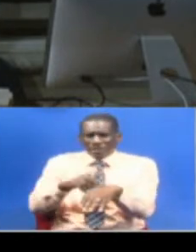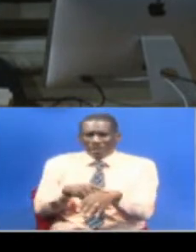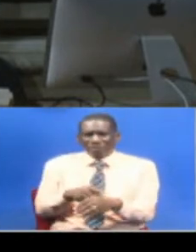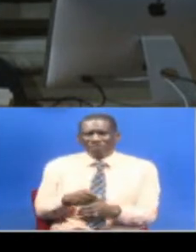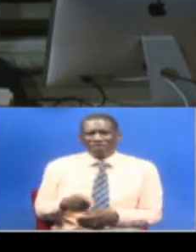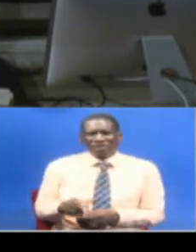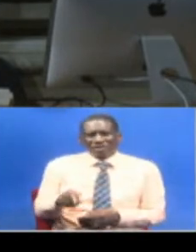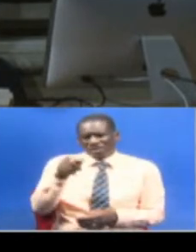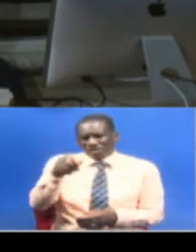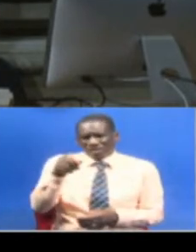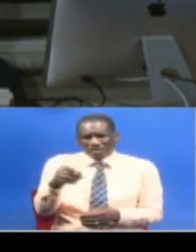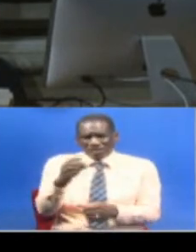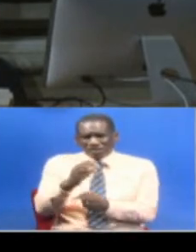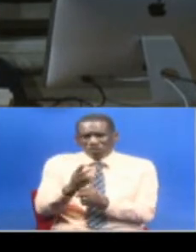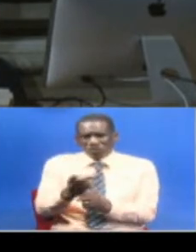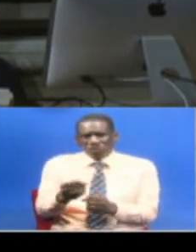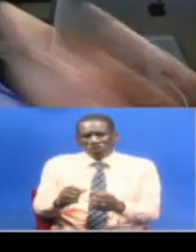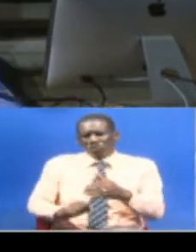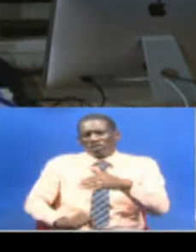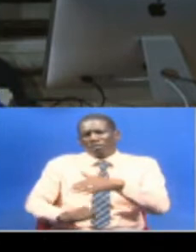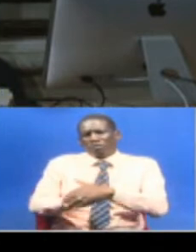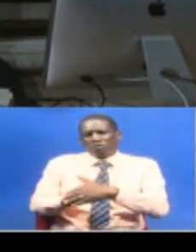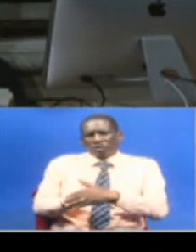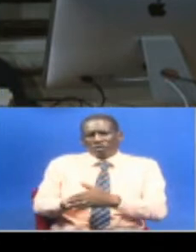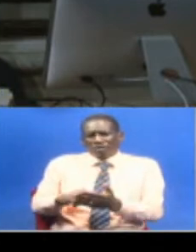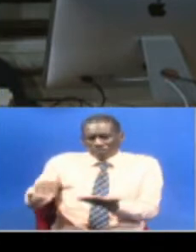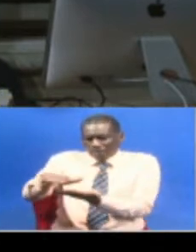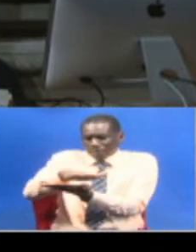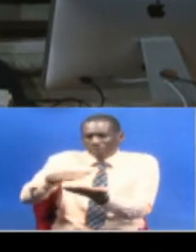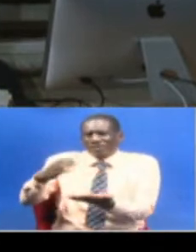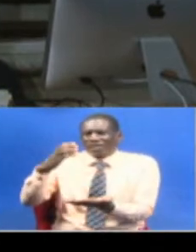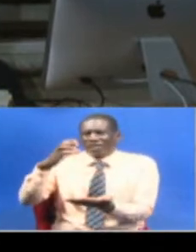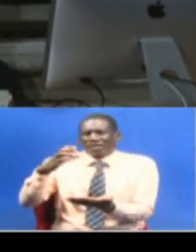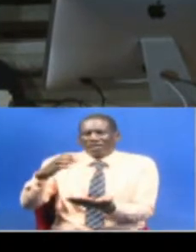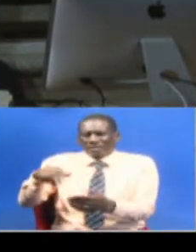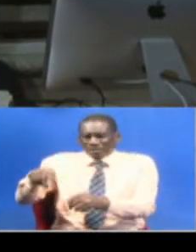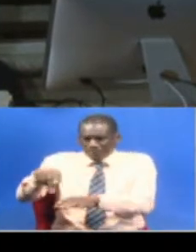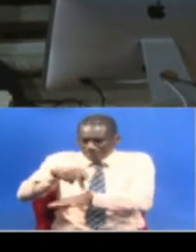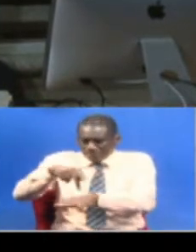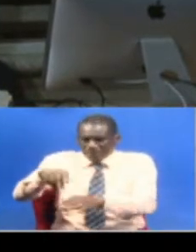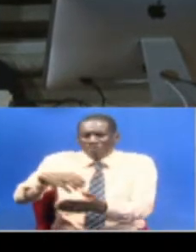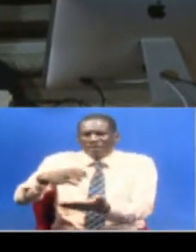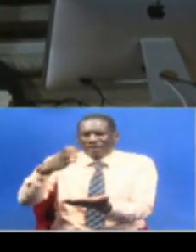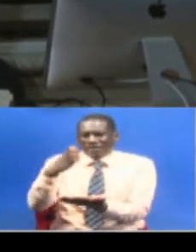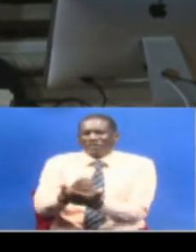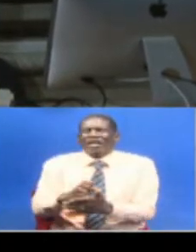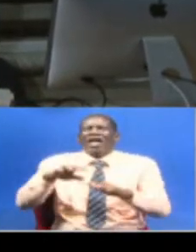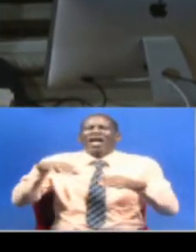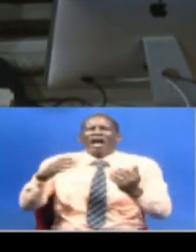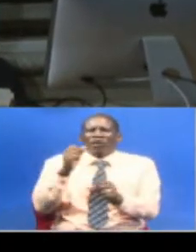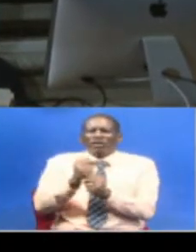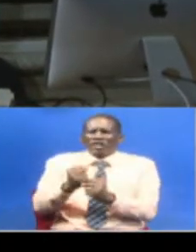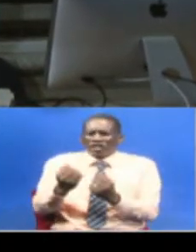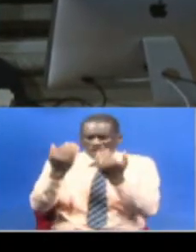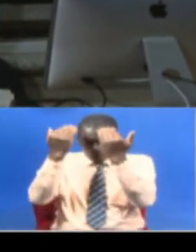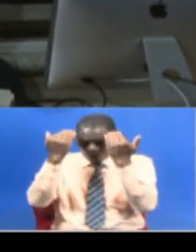used to supplement the primary evidence, how was the court then